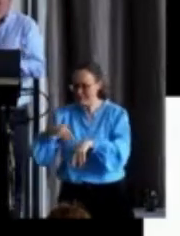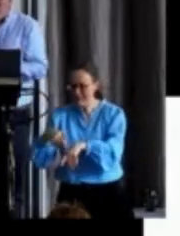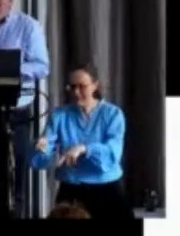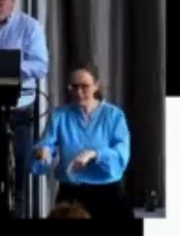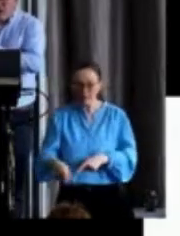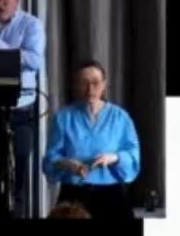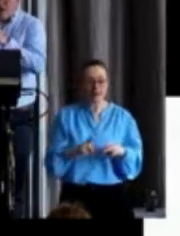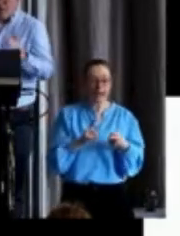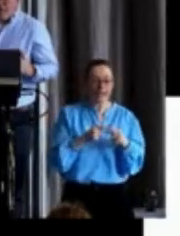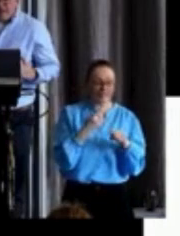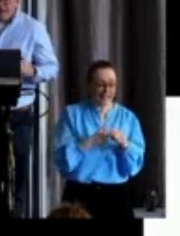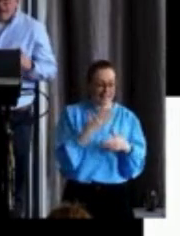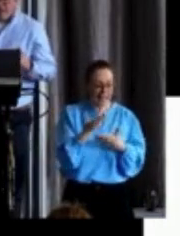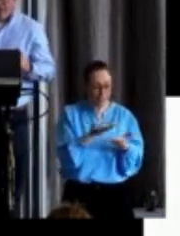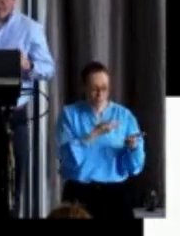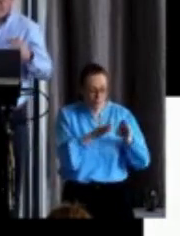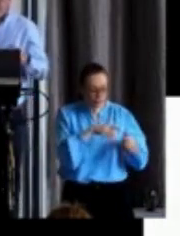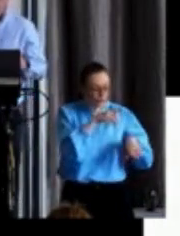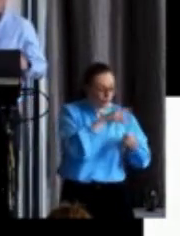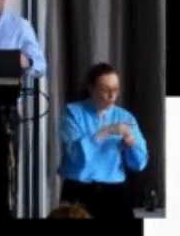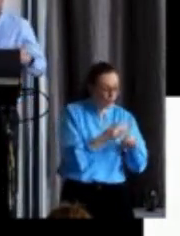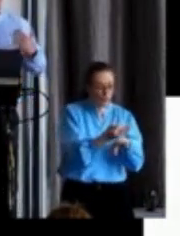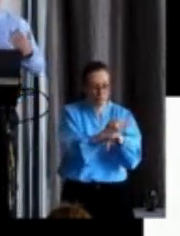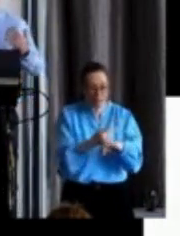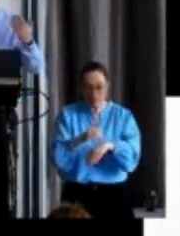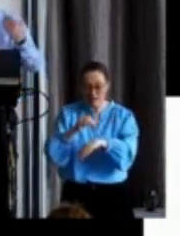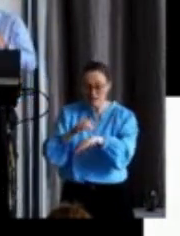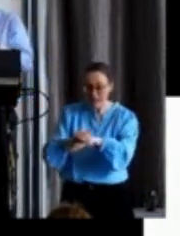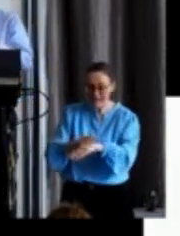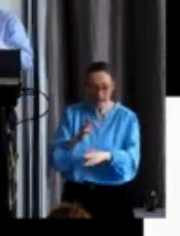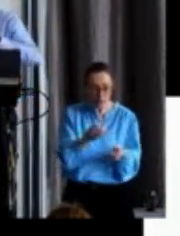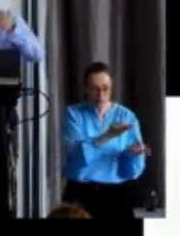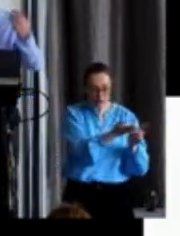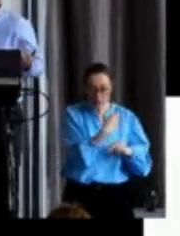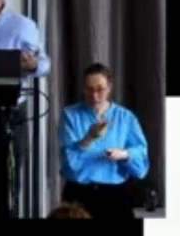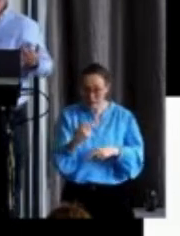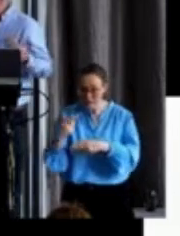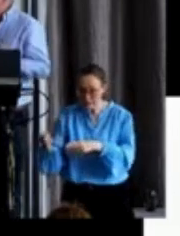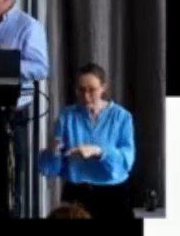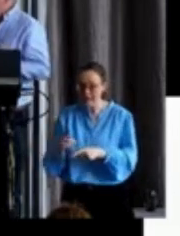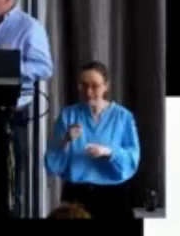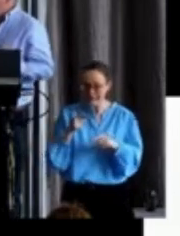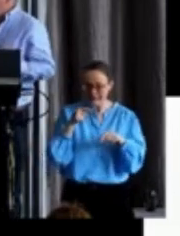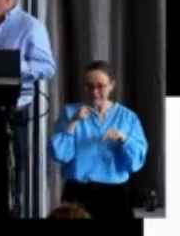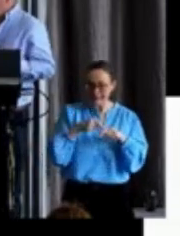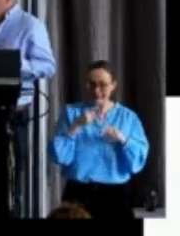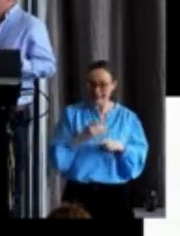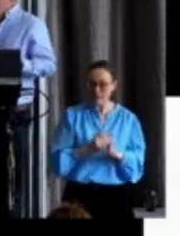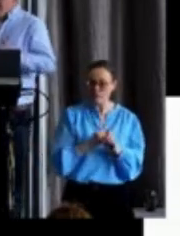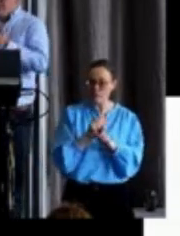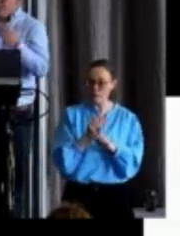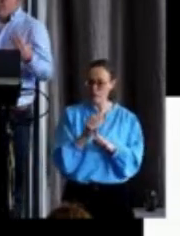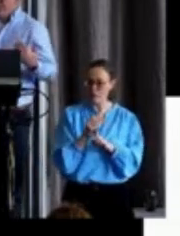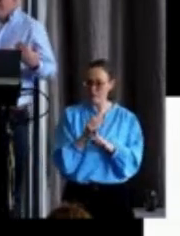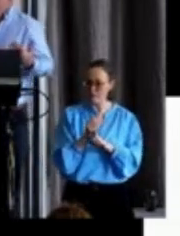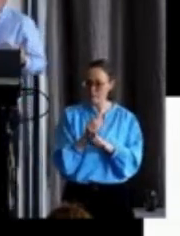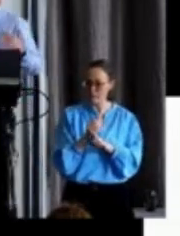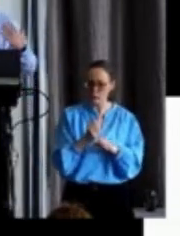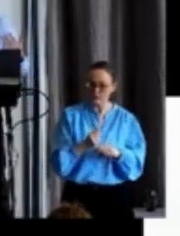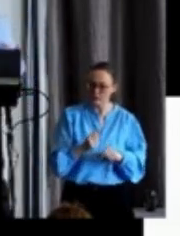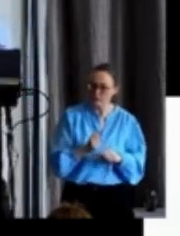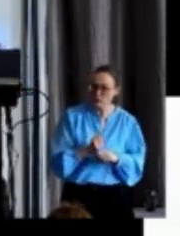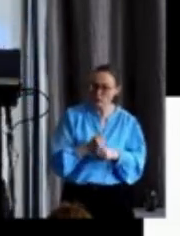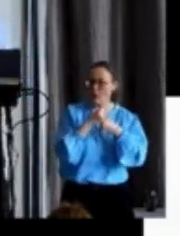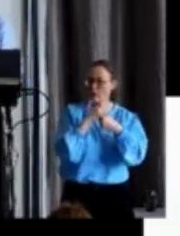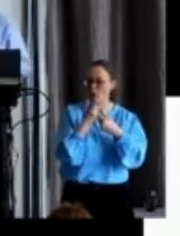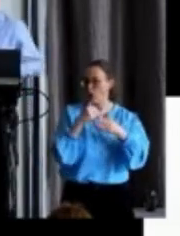your doctor, how your family and friends responded can mean the difference between suffering and not suffering. And I suppose if